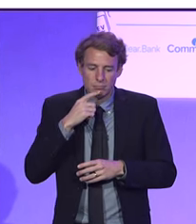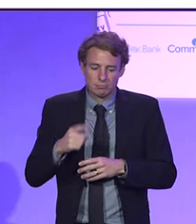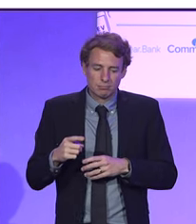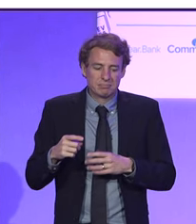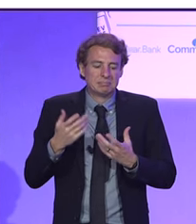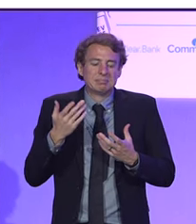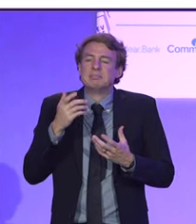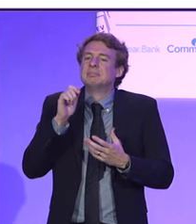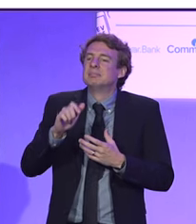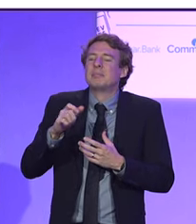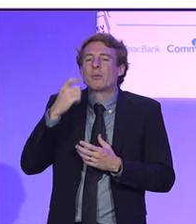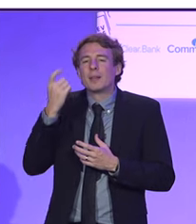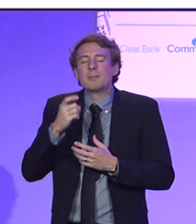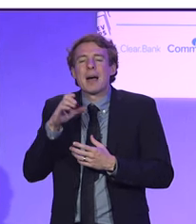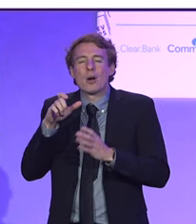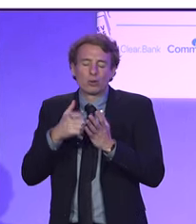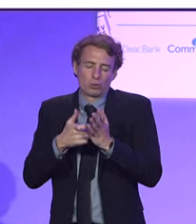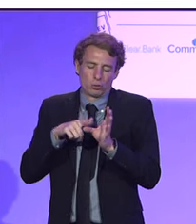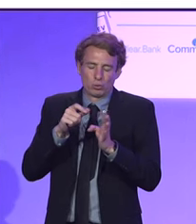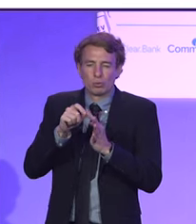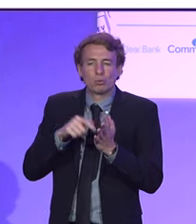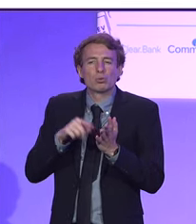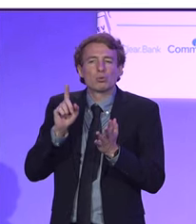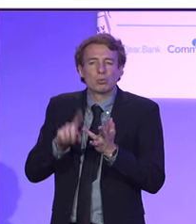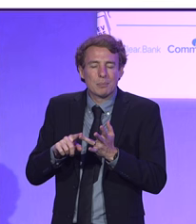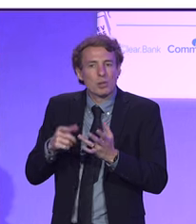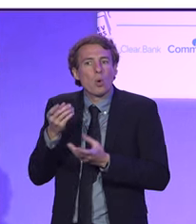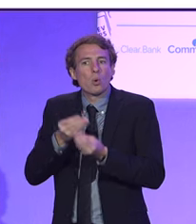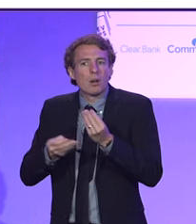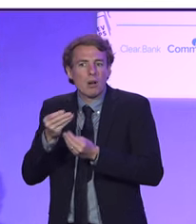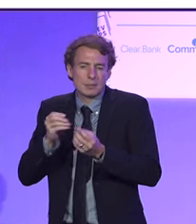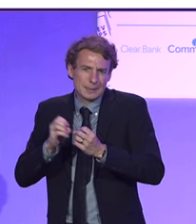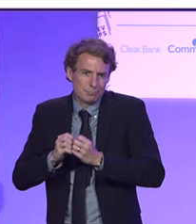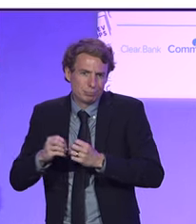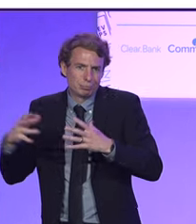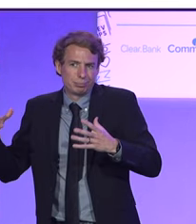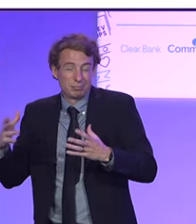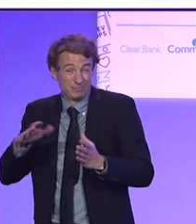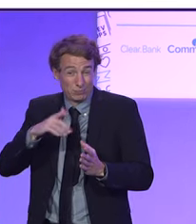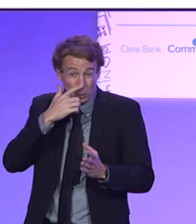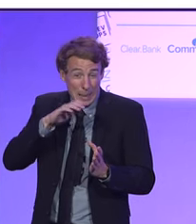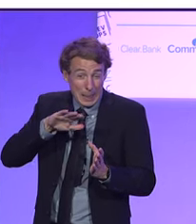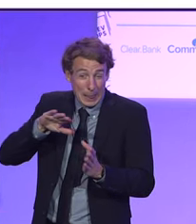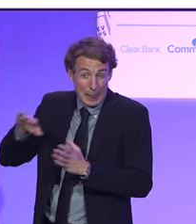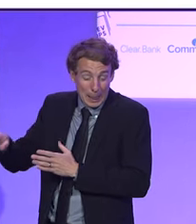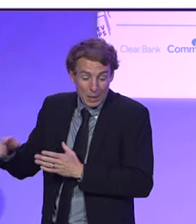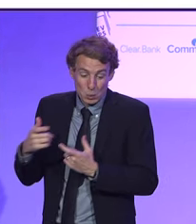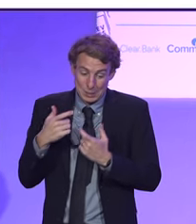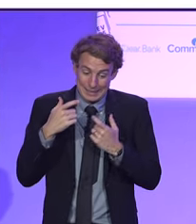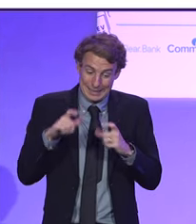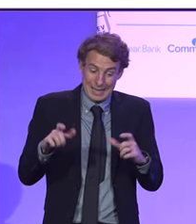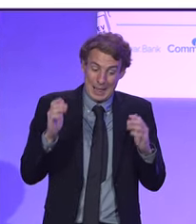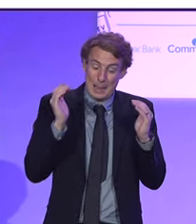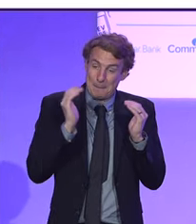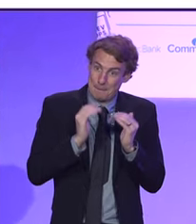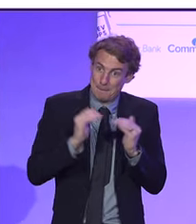cryptocurrency boom, the global ICT sector emits as much greenhouse gases as the aviation sector. The second